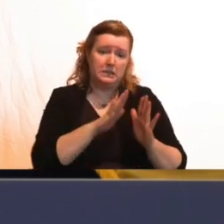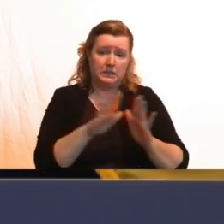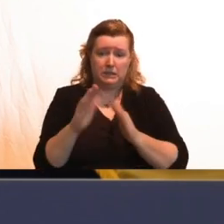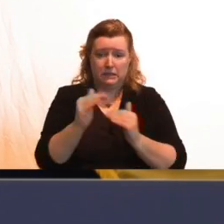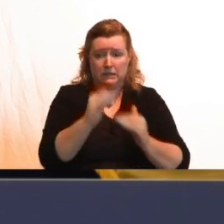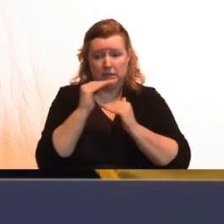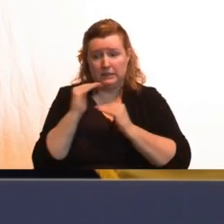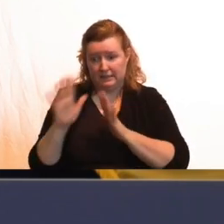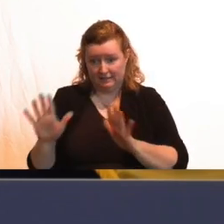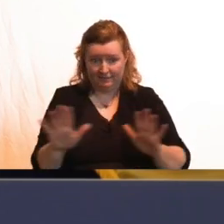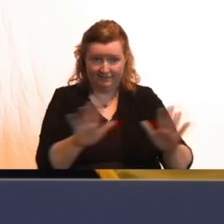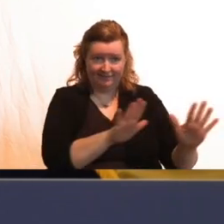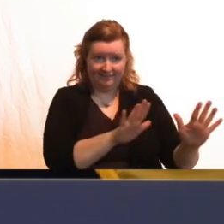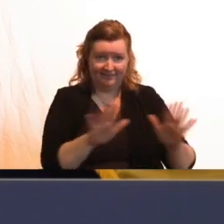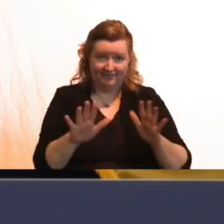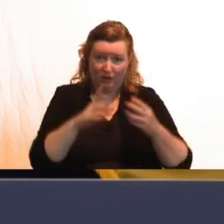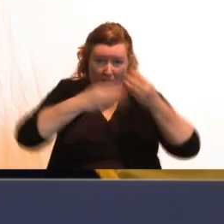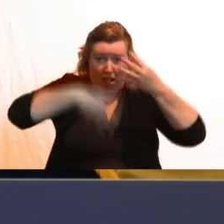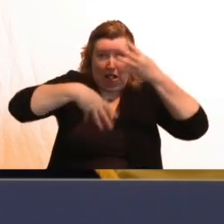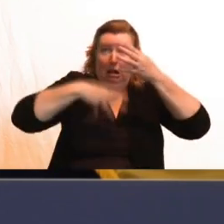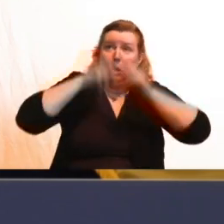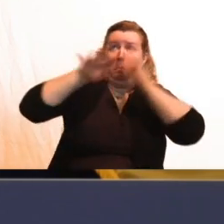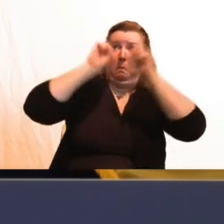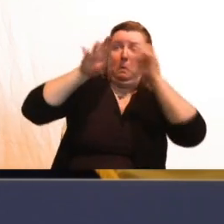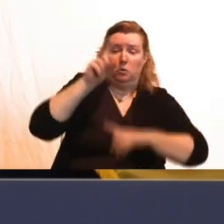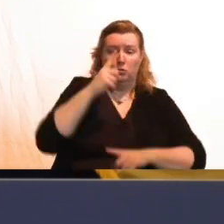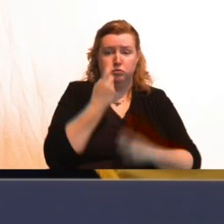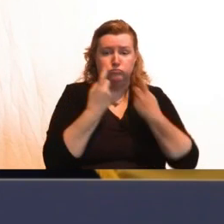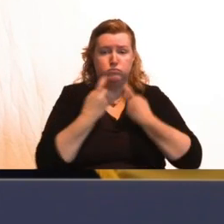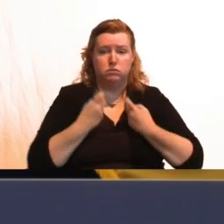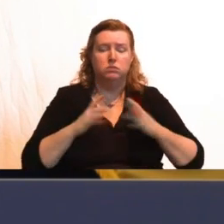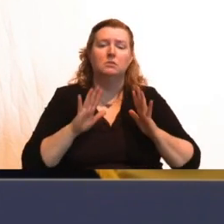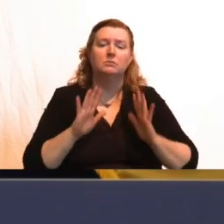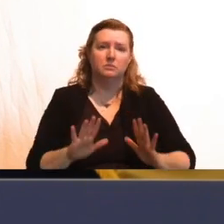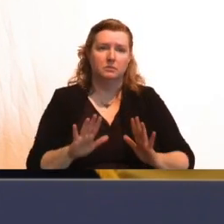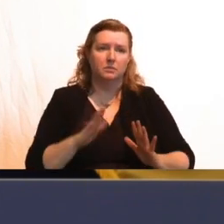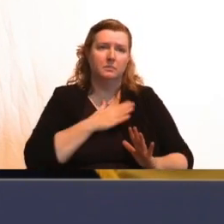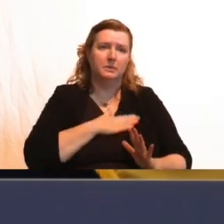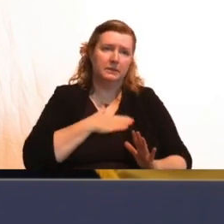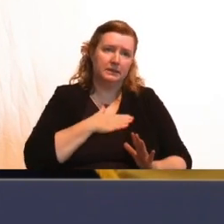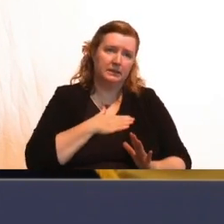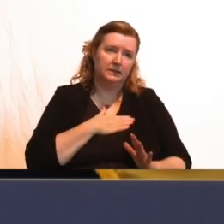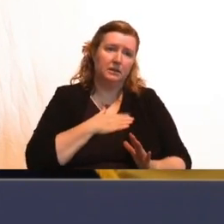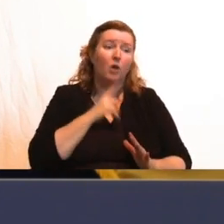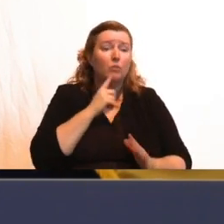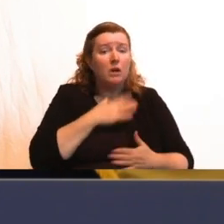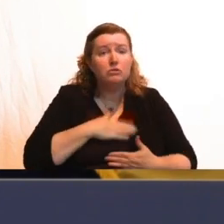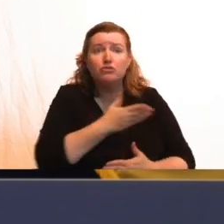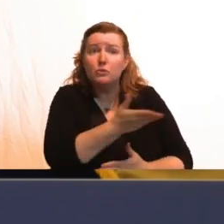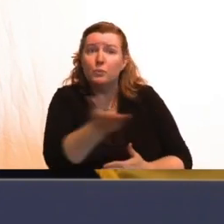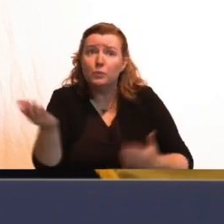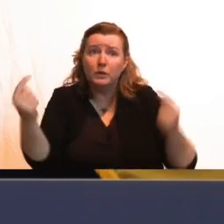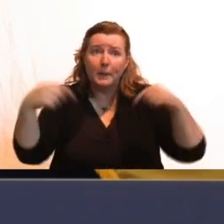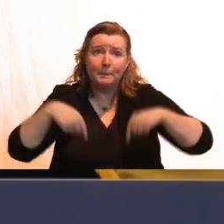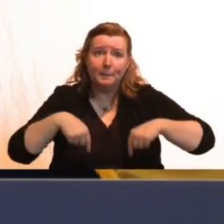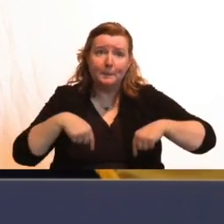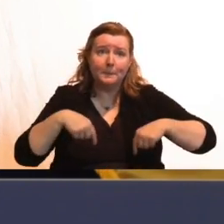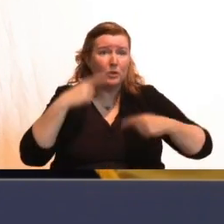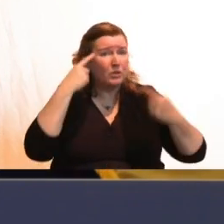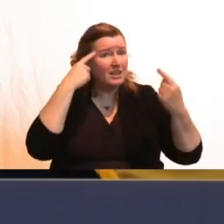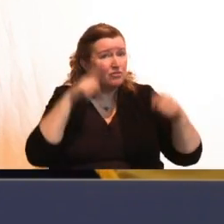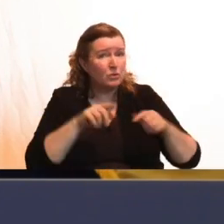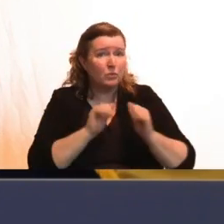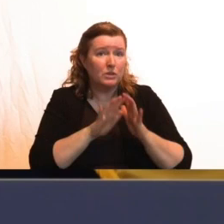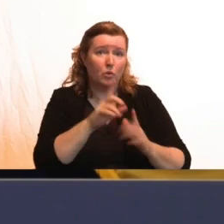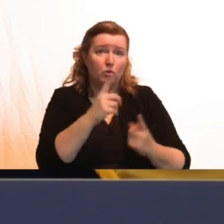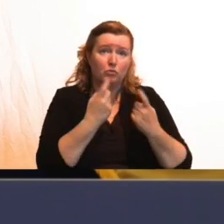mean it. Even when we haven't agreed with the premise of your question or where you were headed, you all have done an extraordinary job in the press getting the